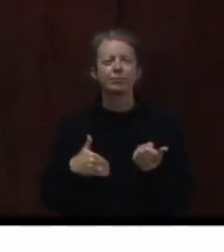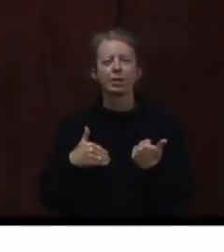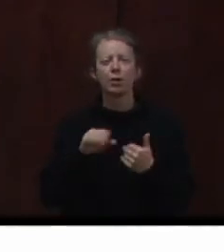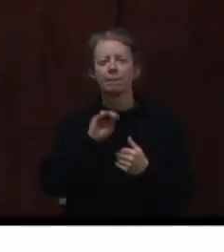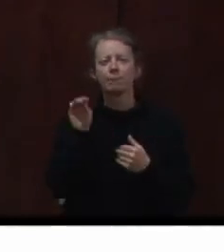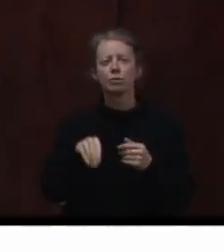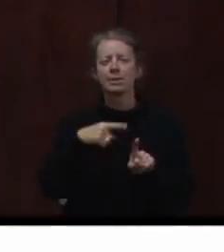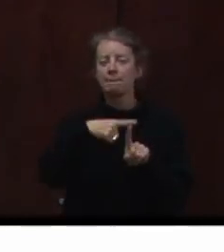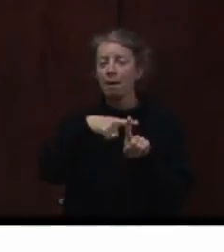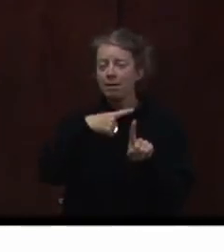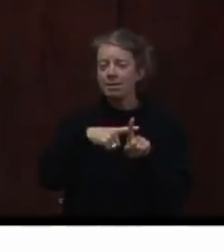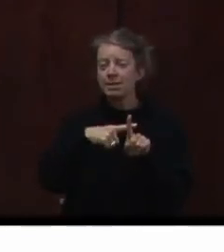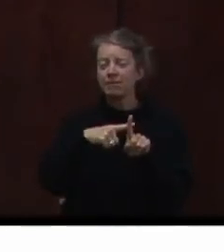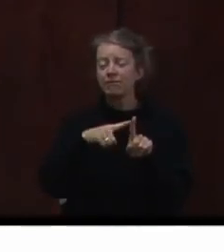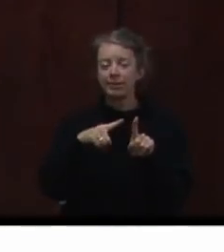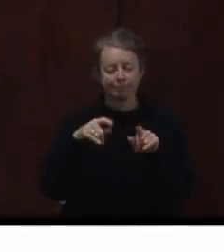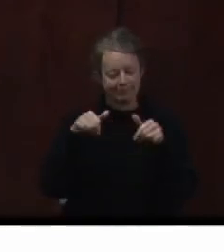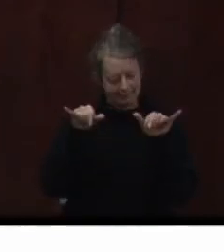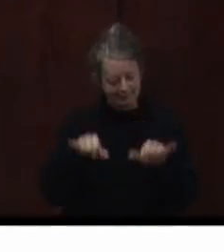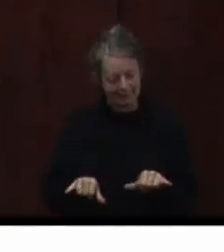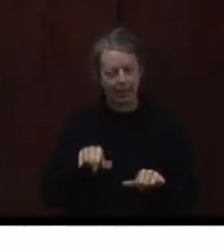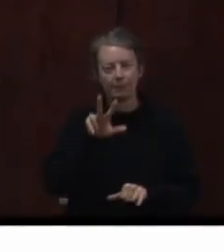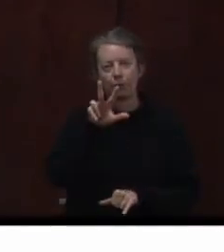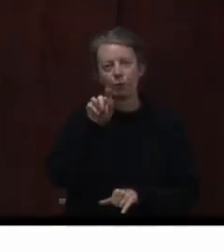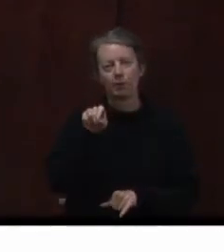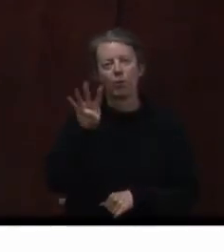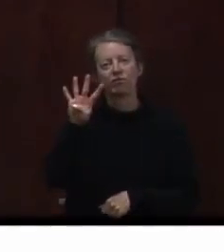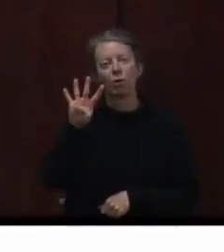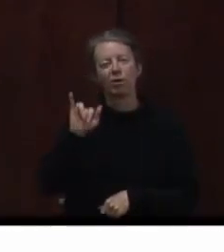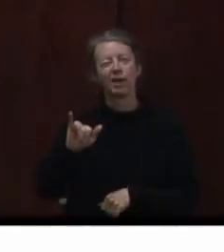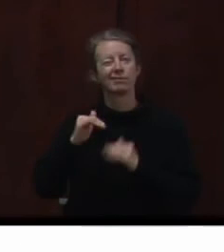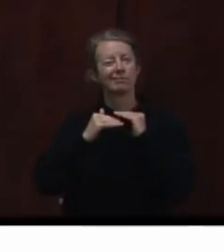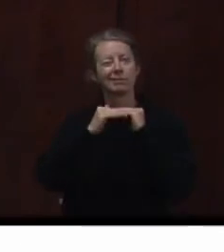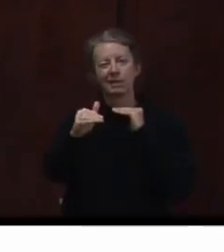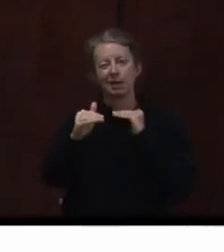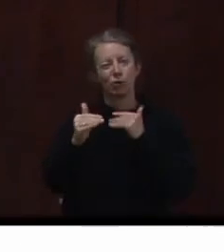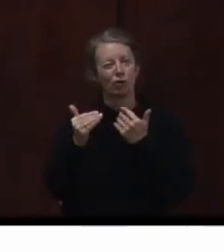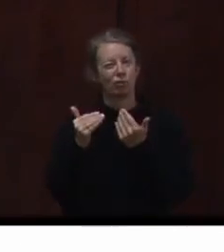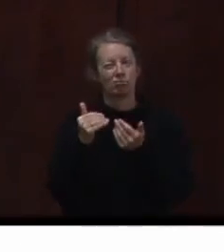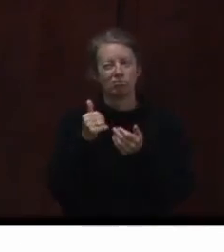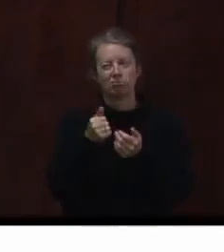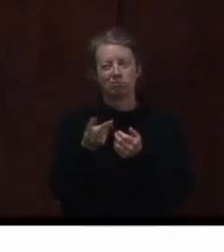remains 3.4. That has been stable for the last couple of days.